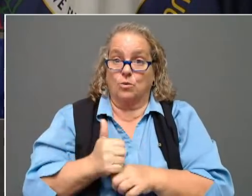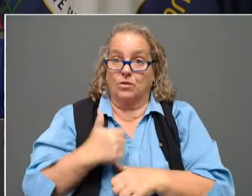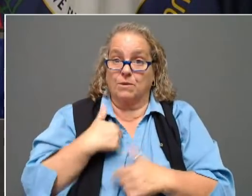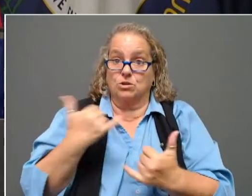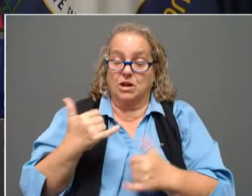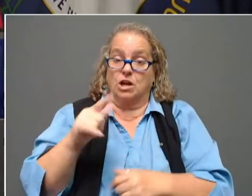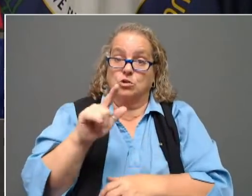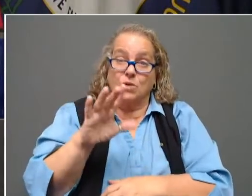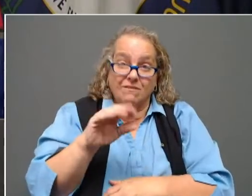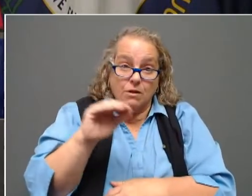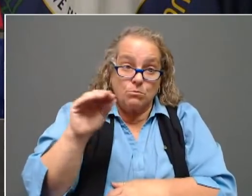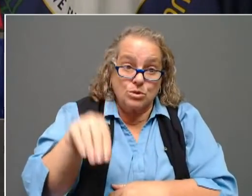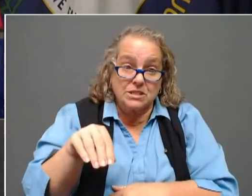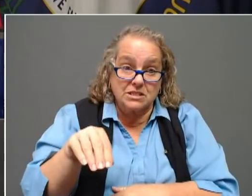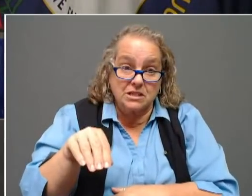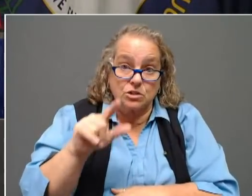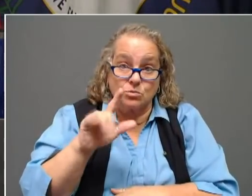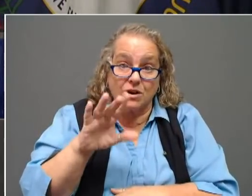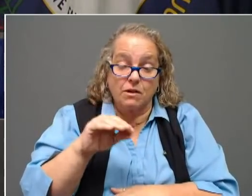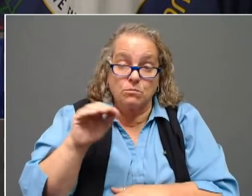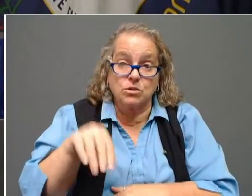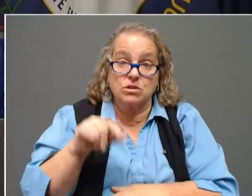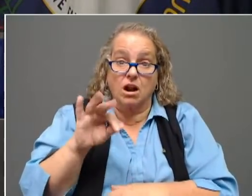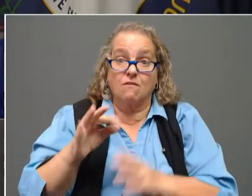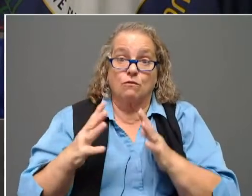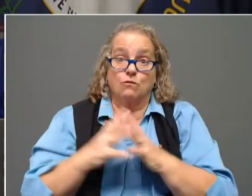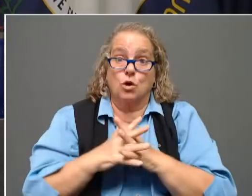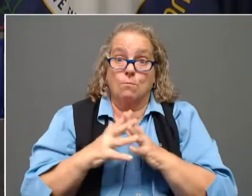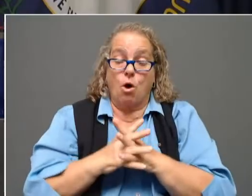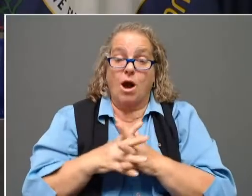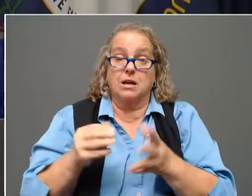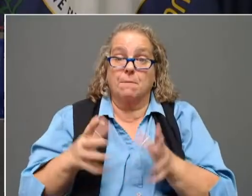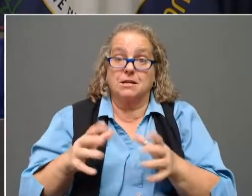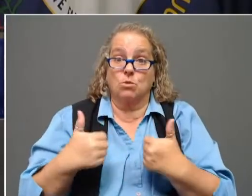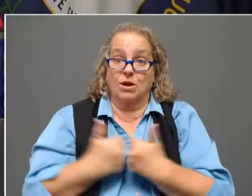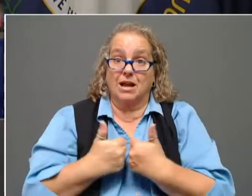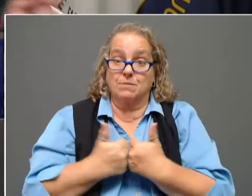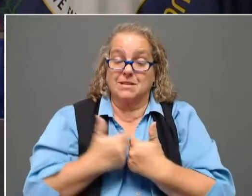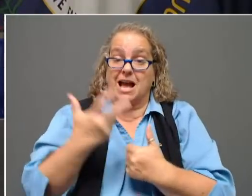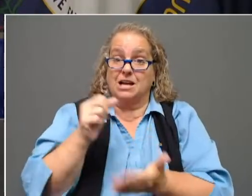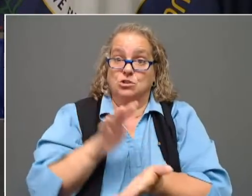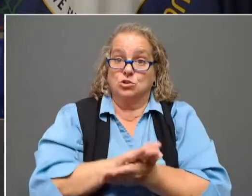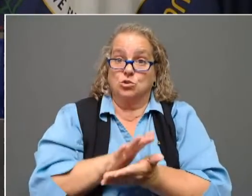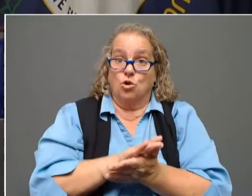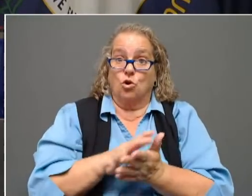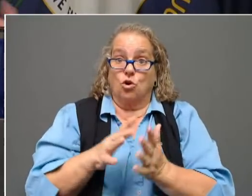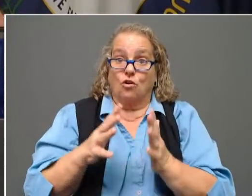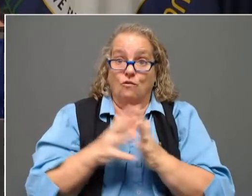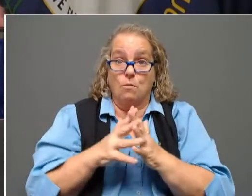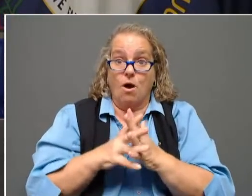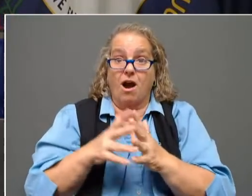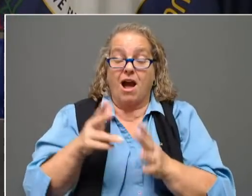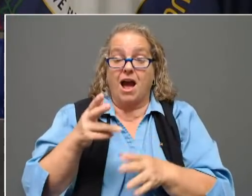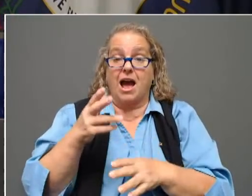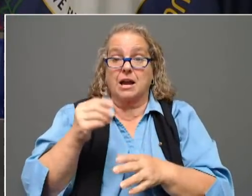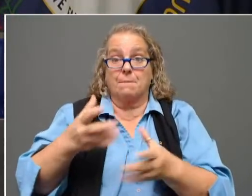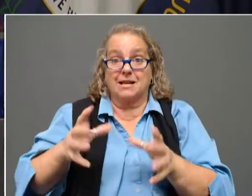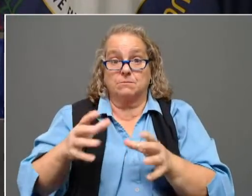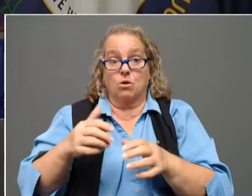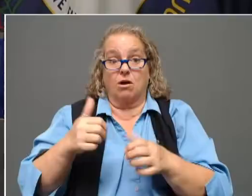25% of football and basketball games, high school football and basketball games last season were